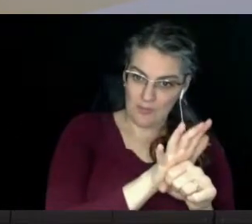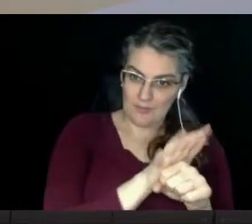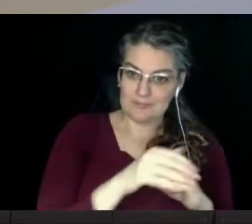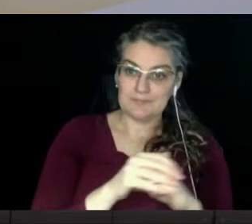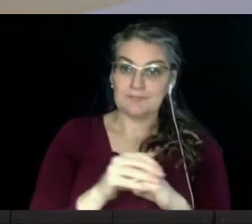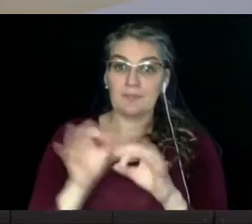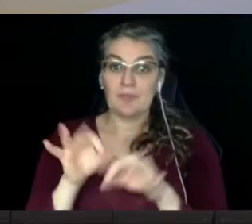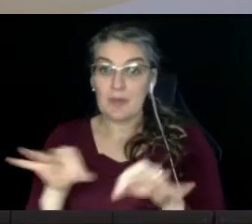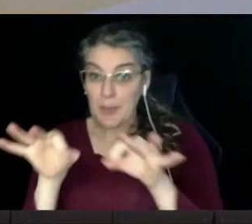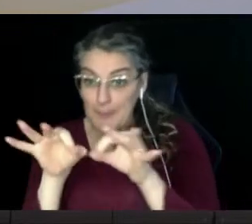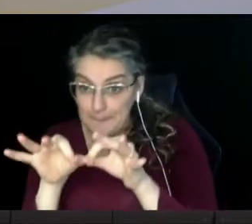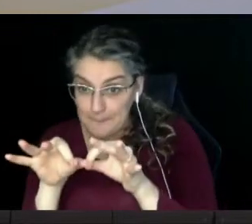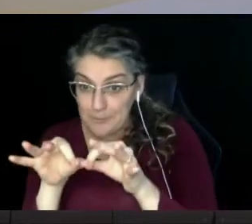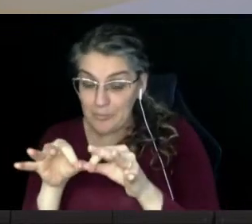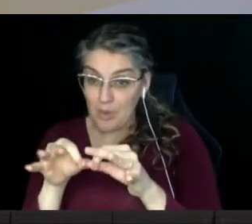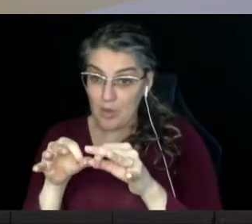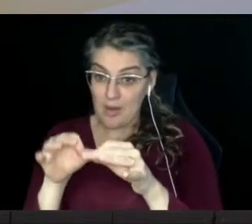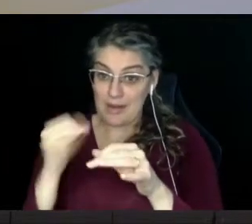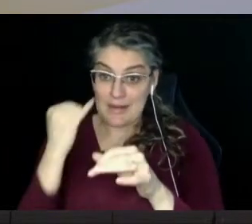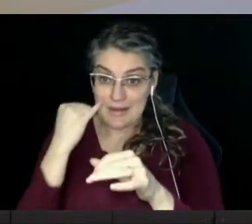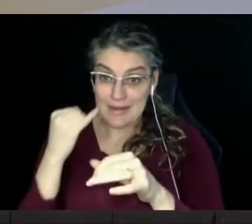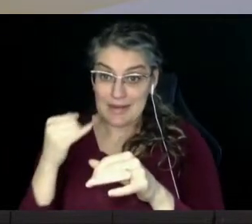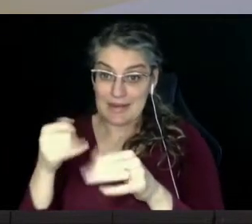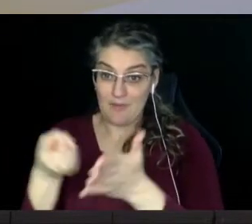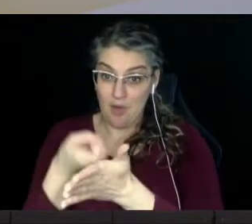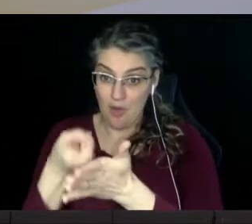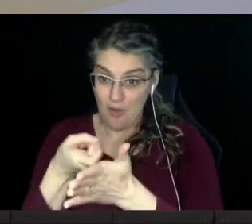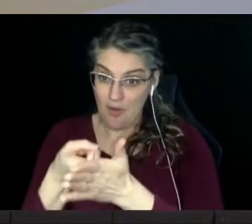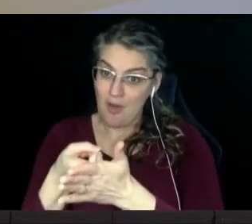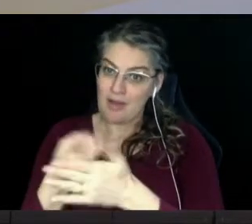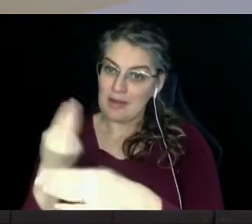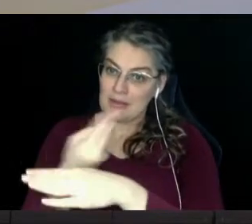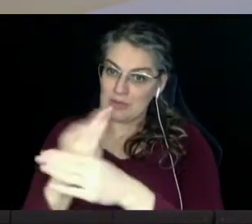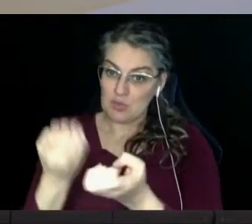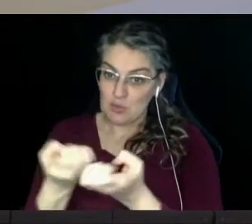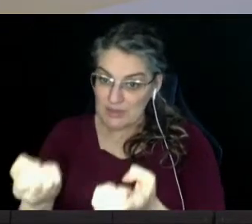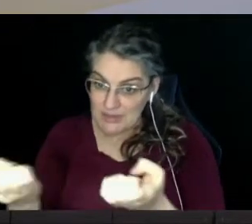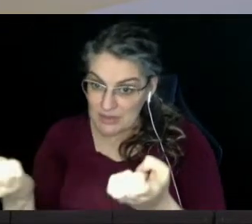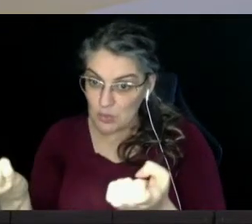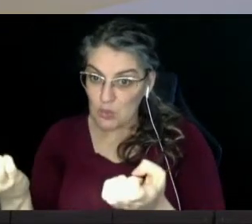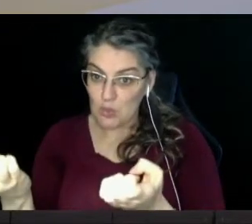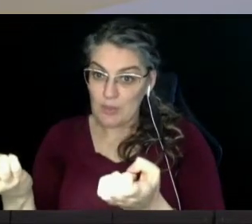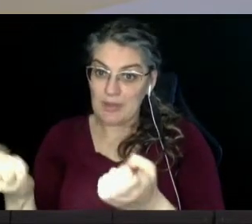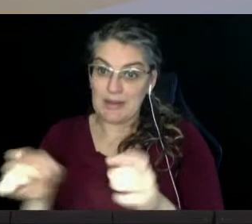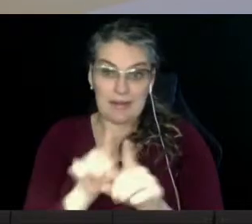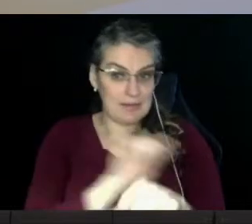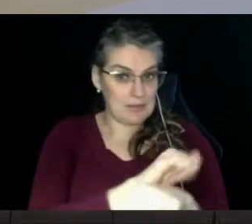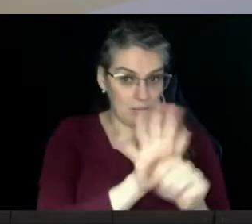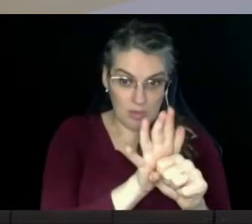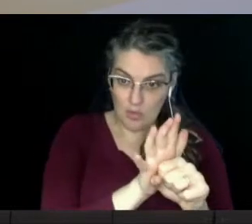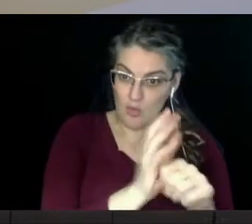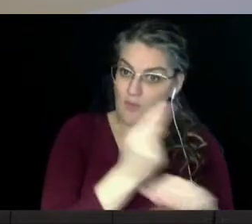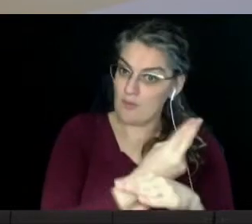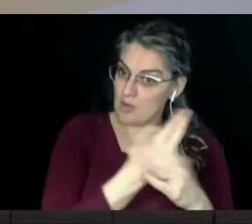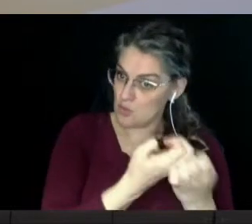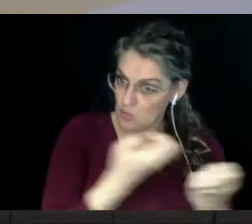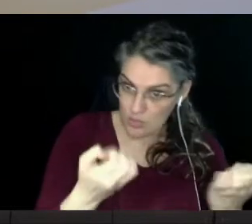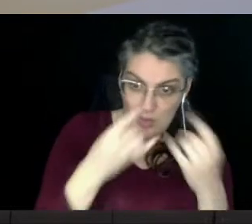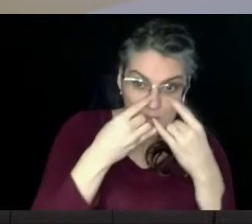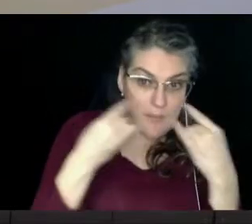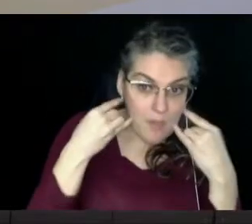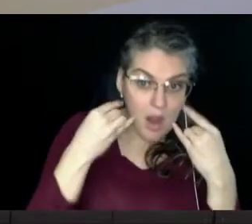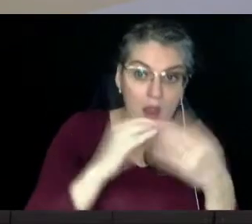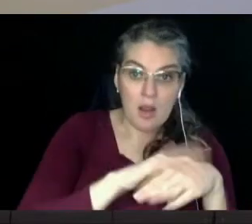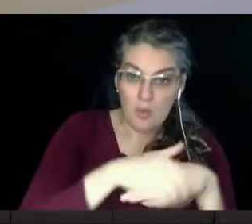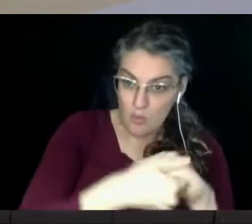wear our protective equipment. And recently, someone mentioned that we need to continue to steer a steady ship, and